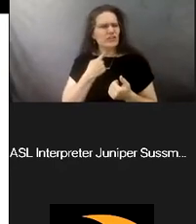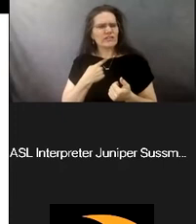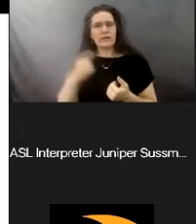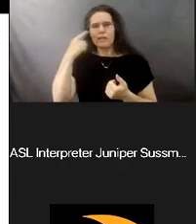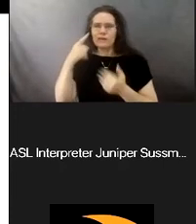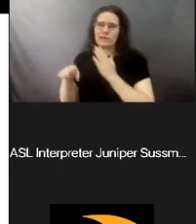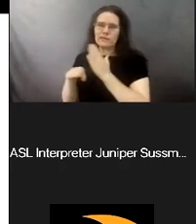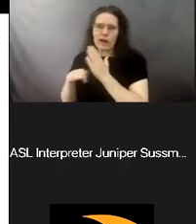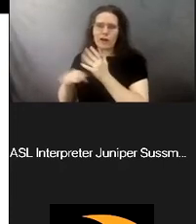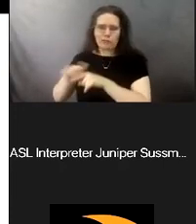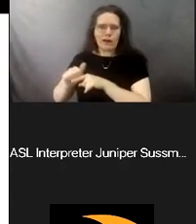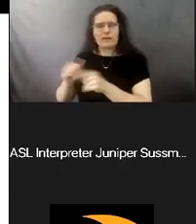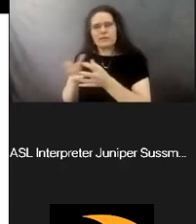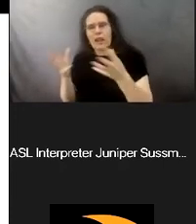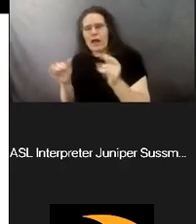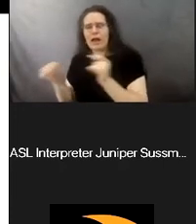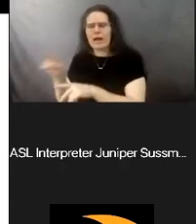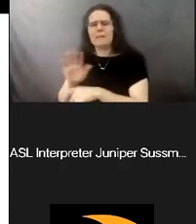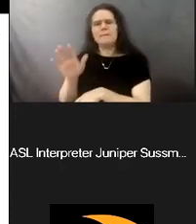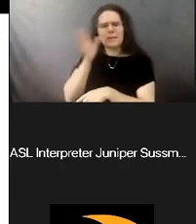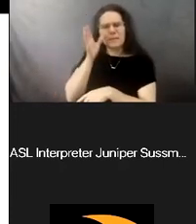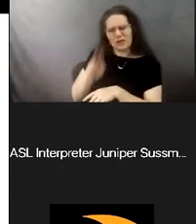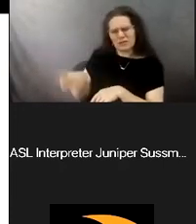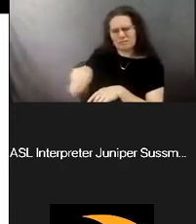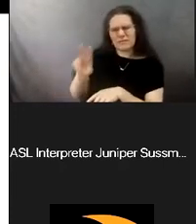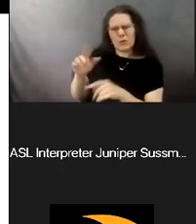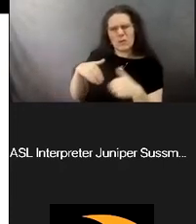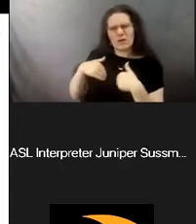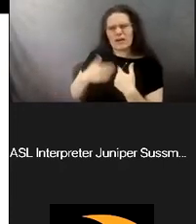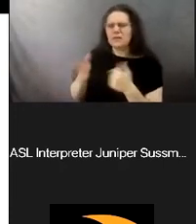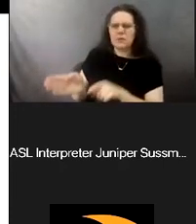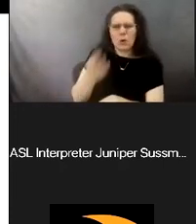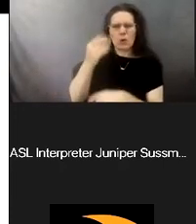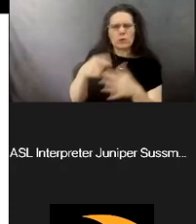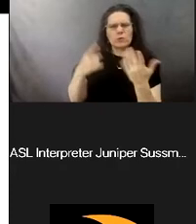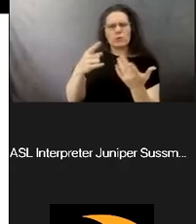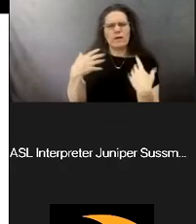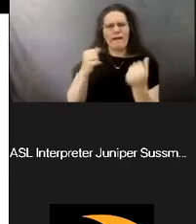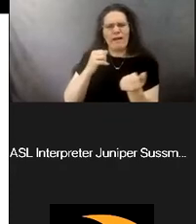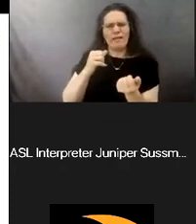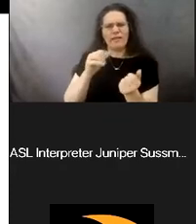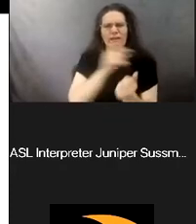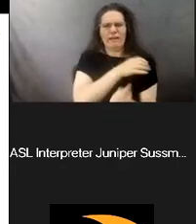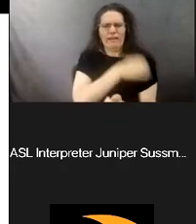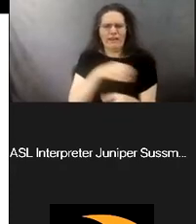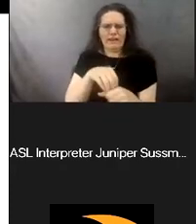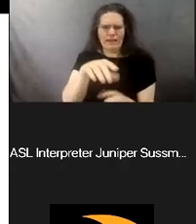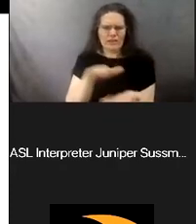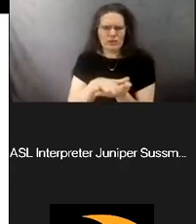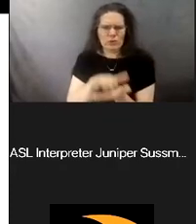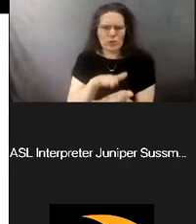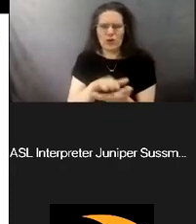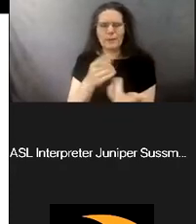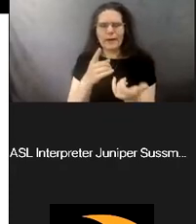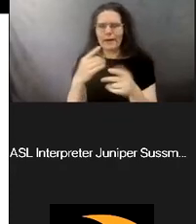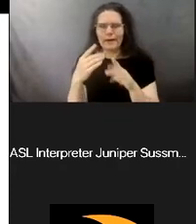schedule, her parents convince her to visit the campus health clinic to get checked out. She's unable to get in quickly, and since she's feeling terrible,